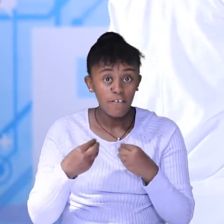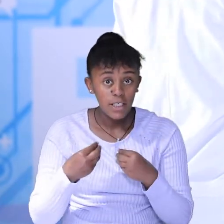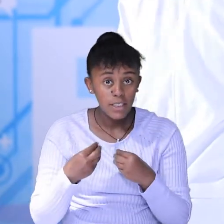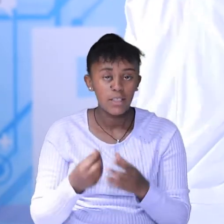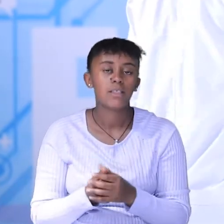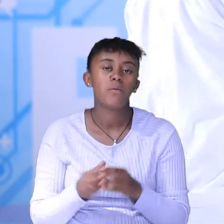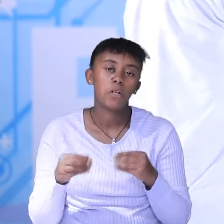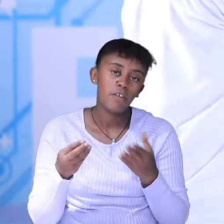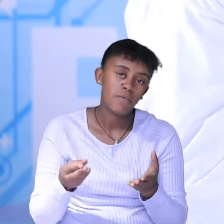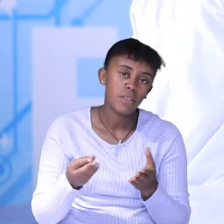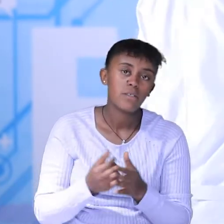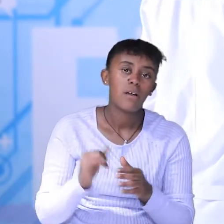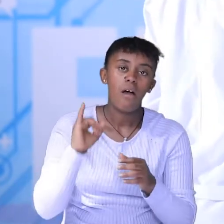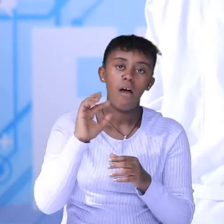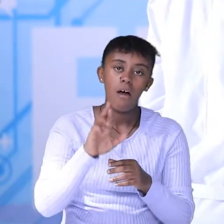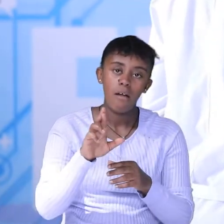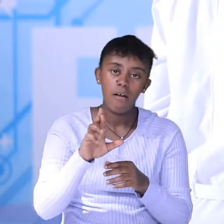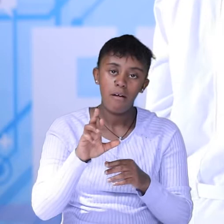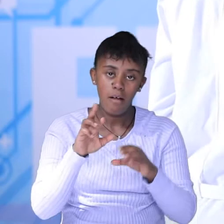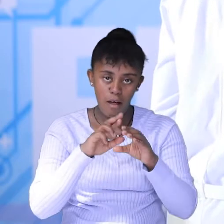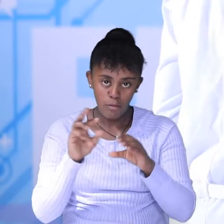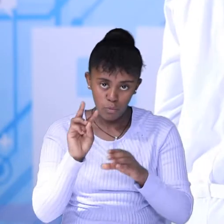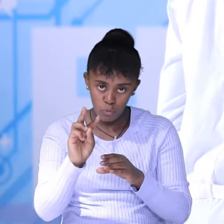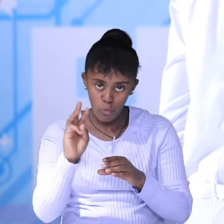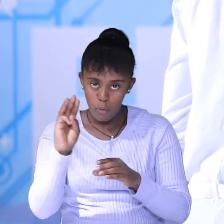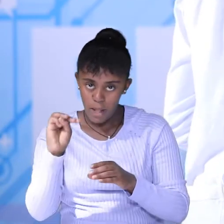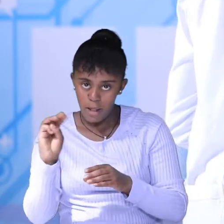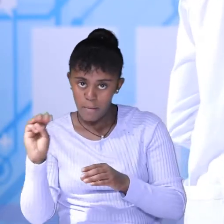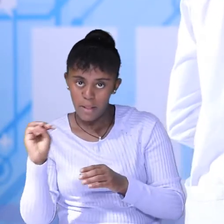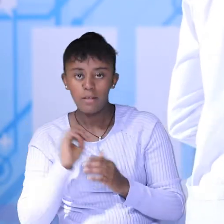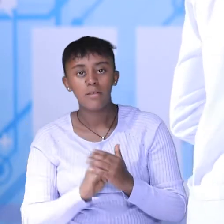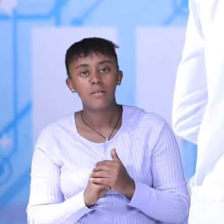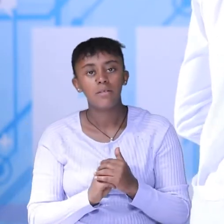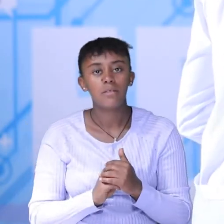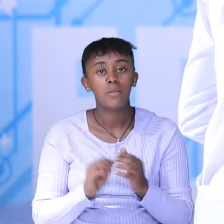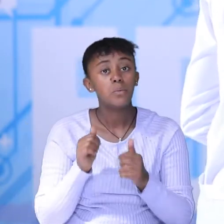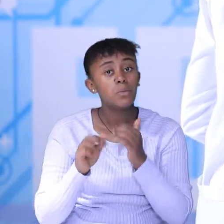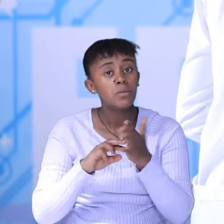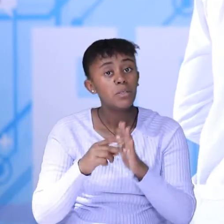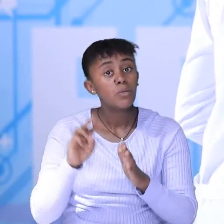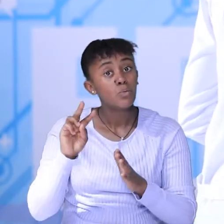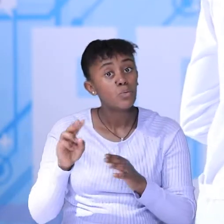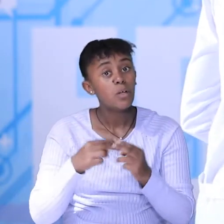are, first r, the distance r is 2 millimeters,